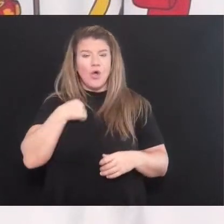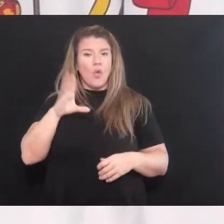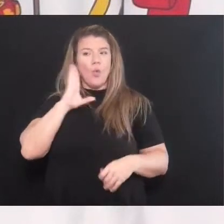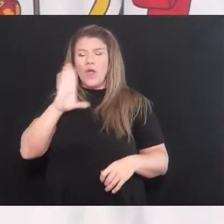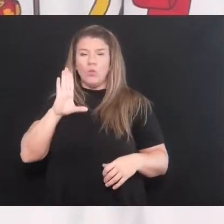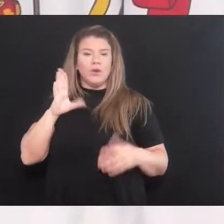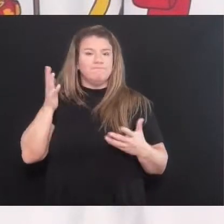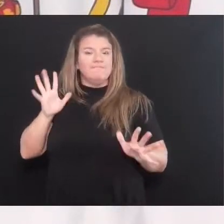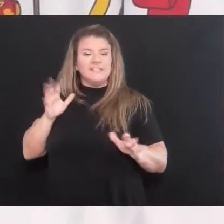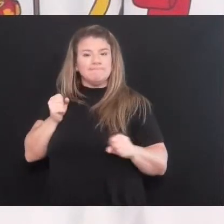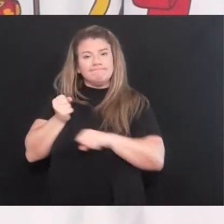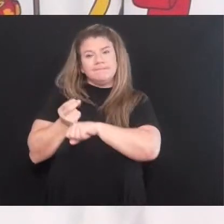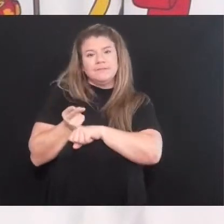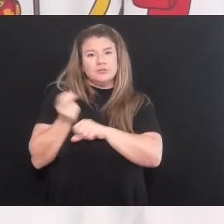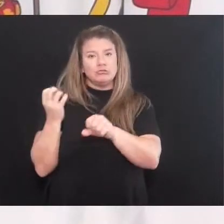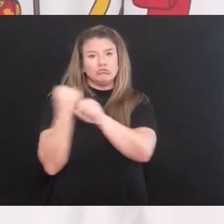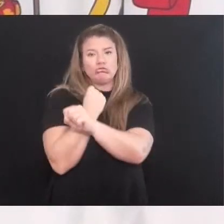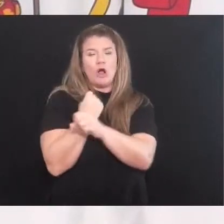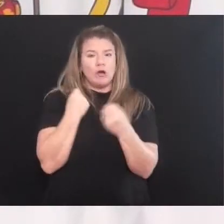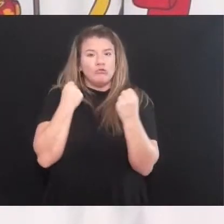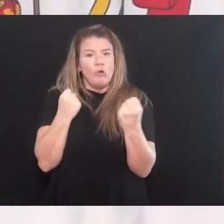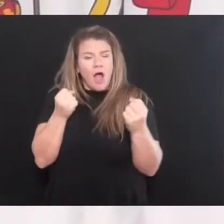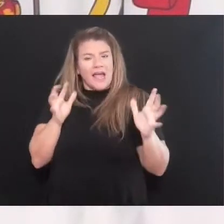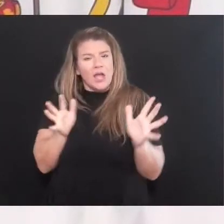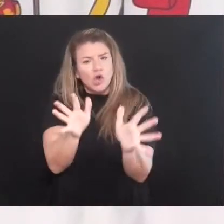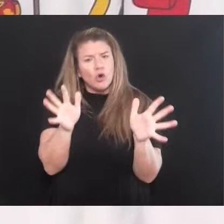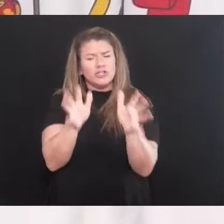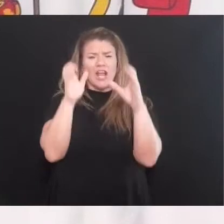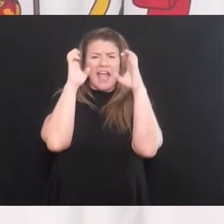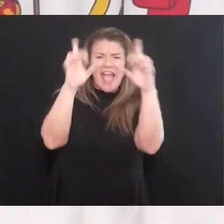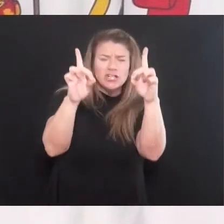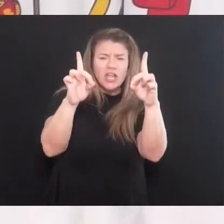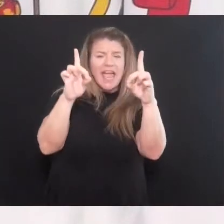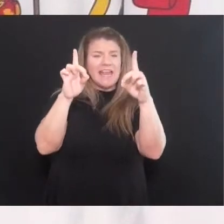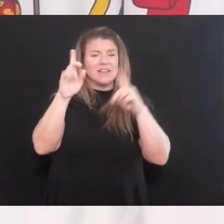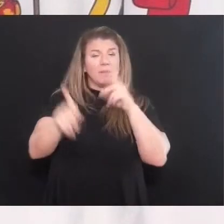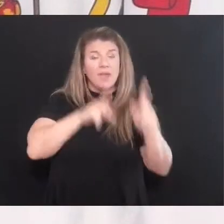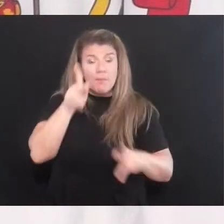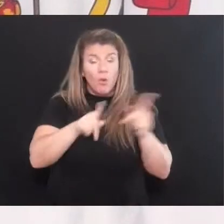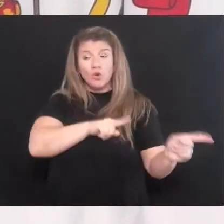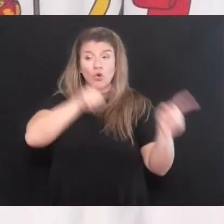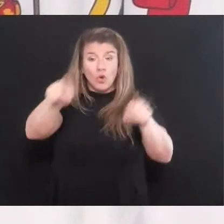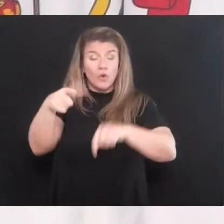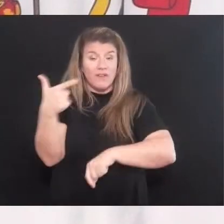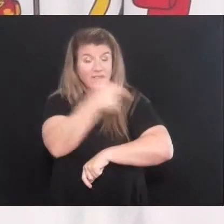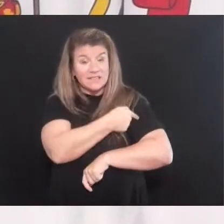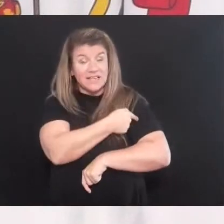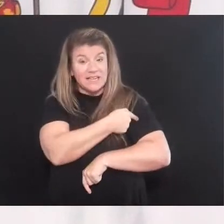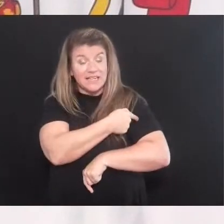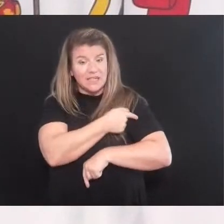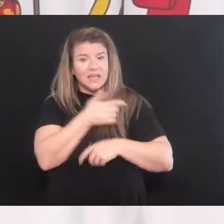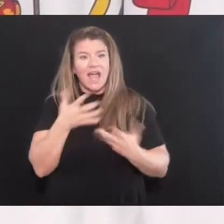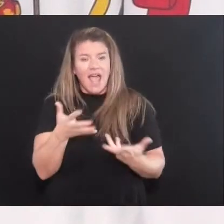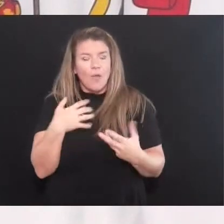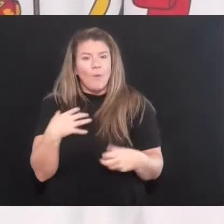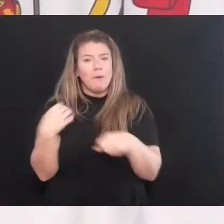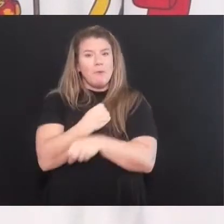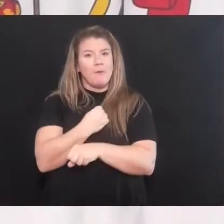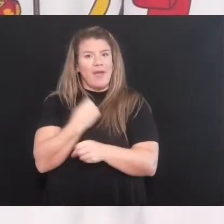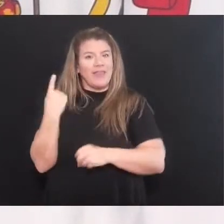super strongly in encouraging and educating our people to get vaccinated, we win the